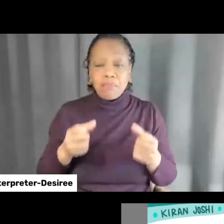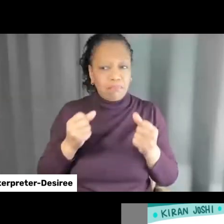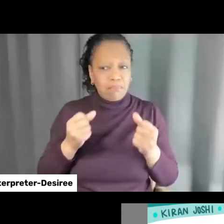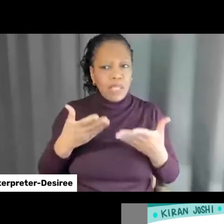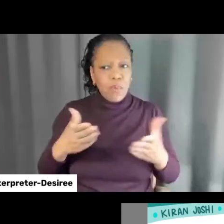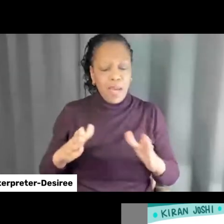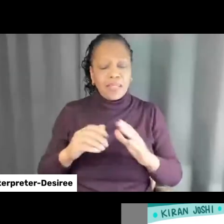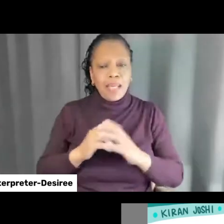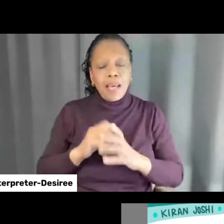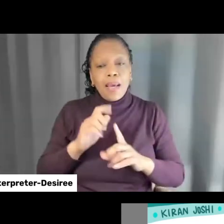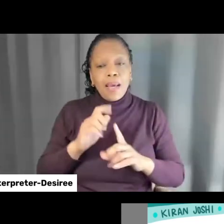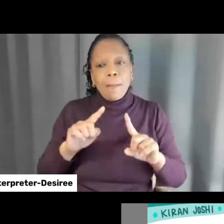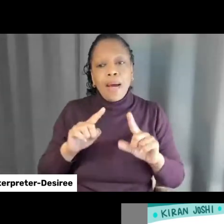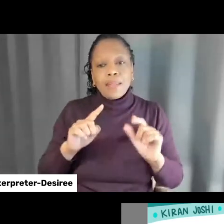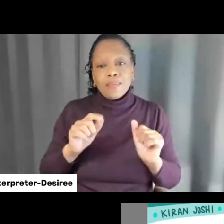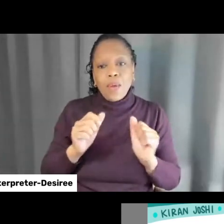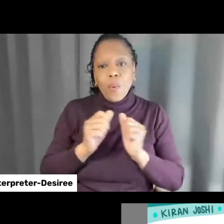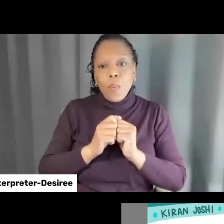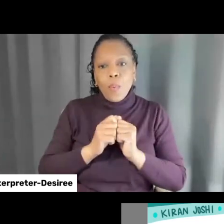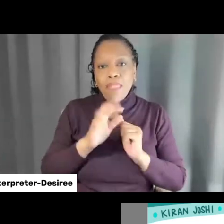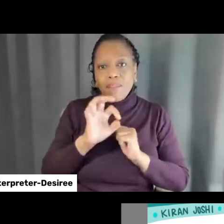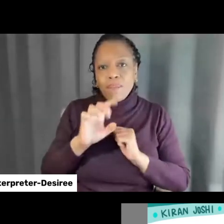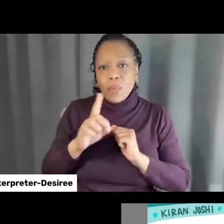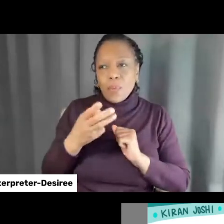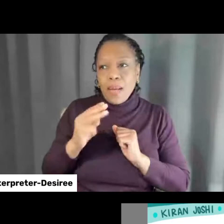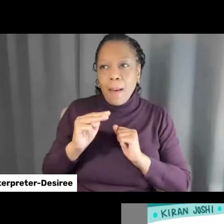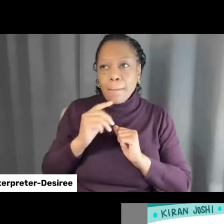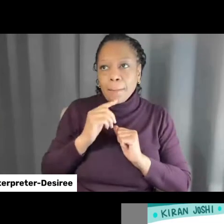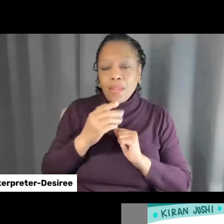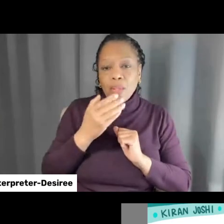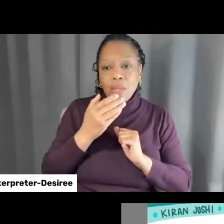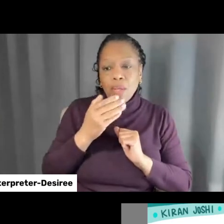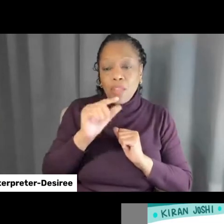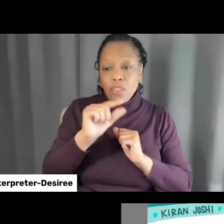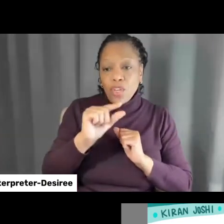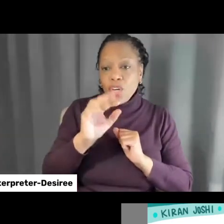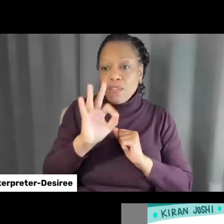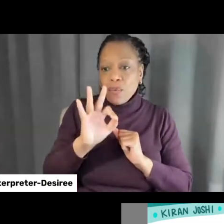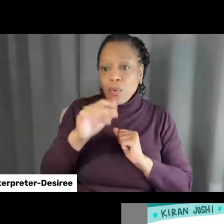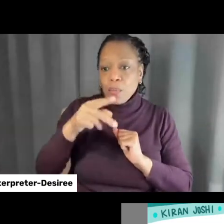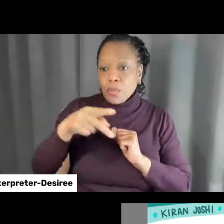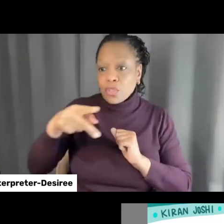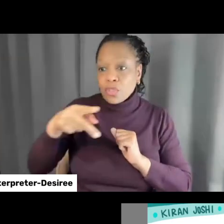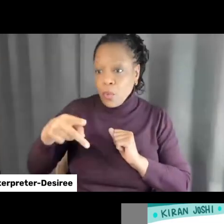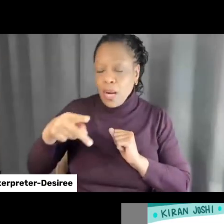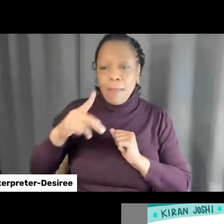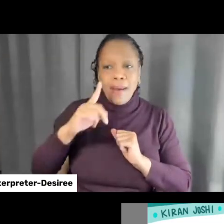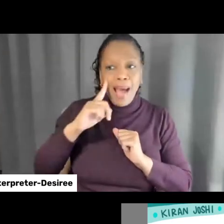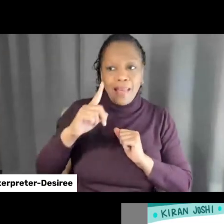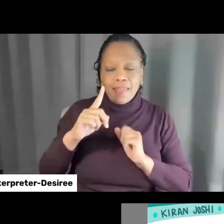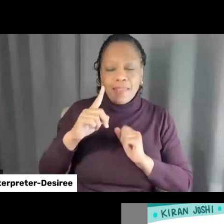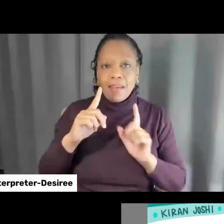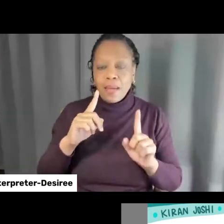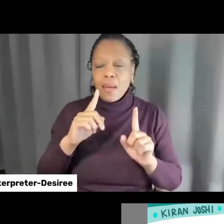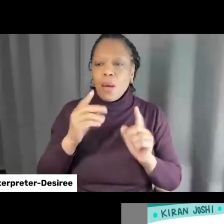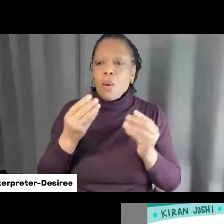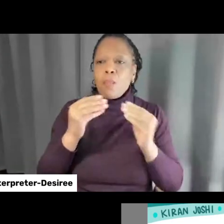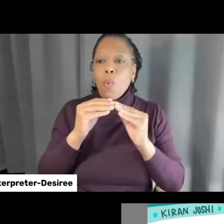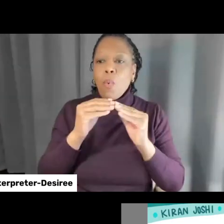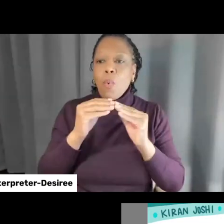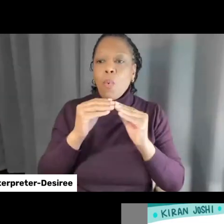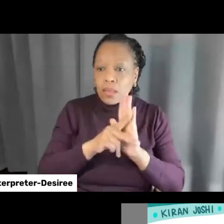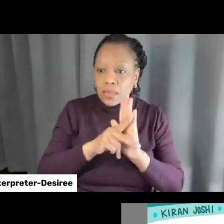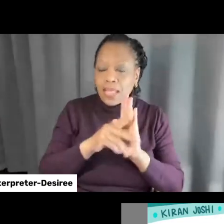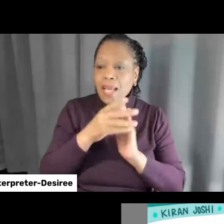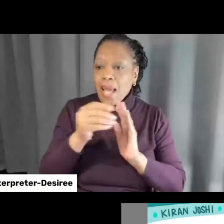in the case of the food of the Good Food Purchasing Program, I think policy change